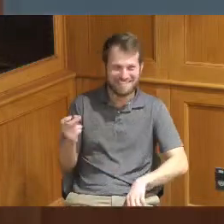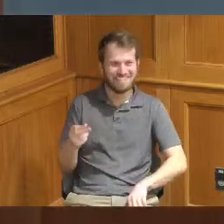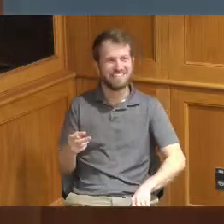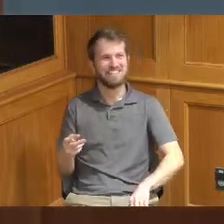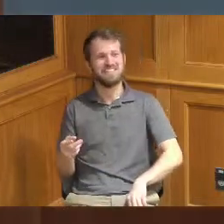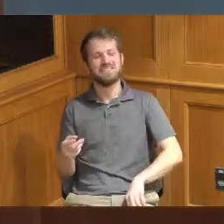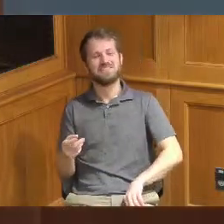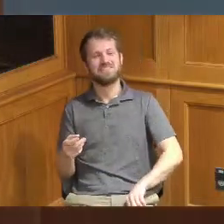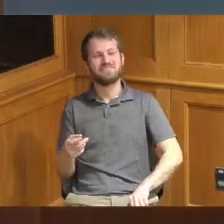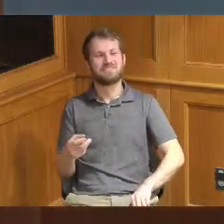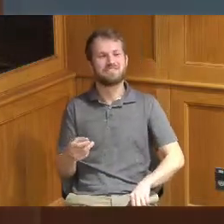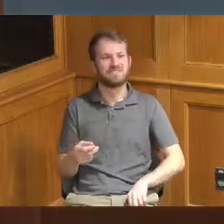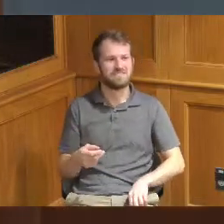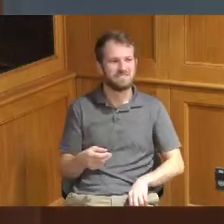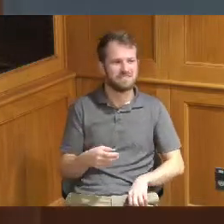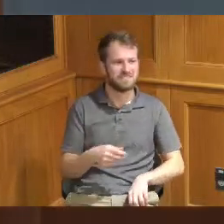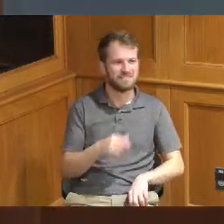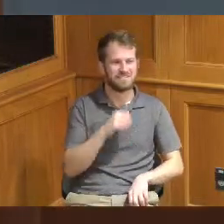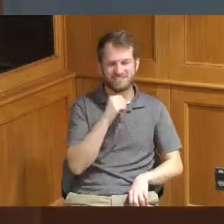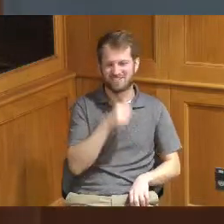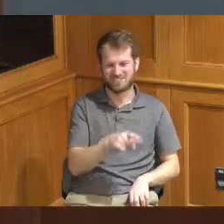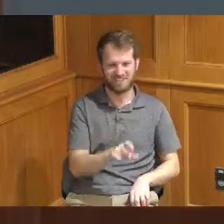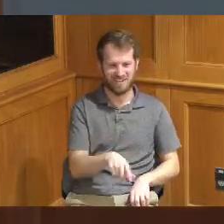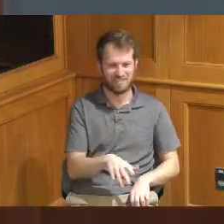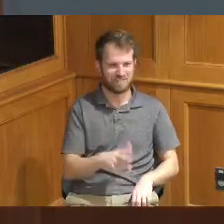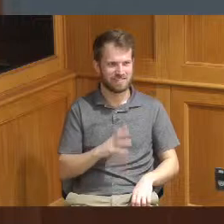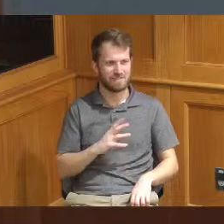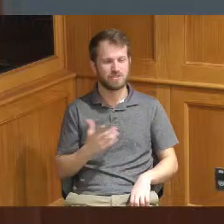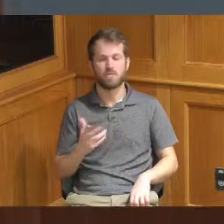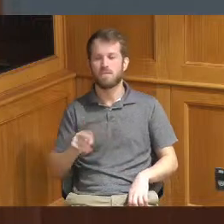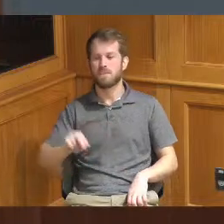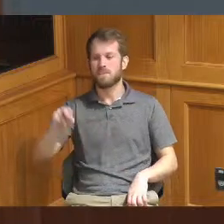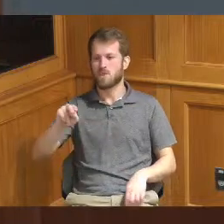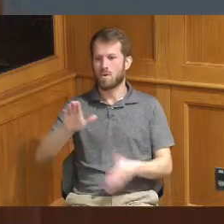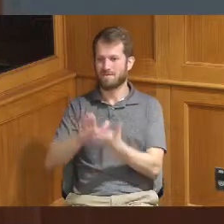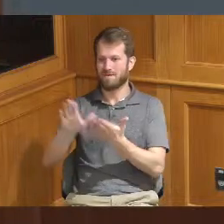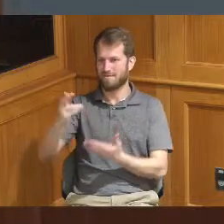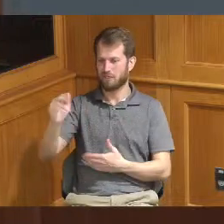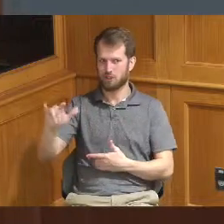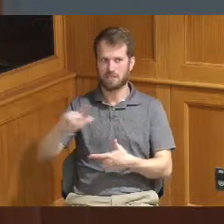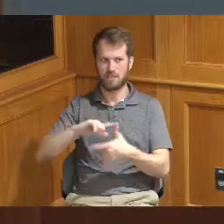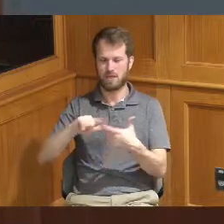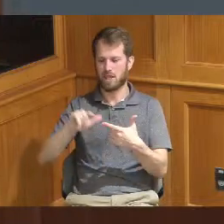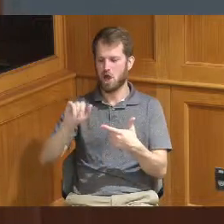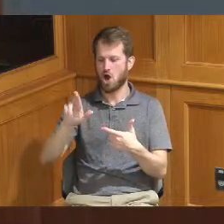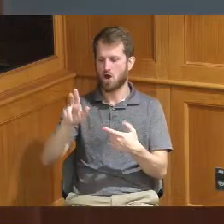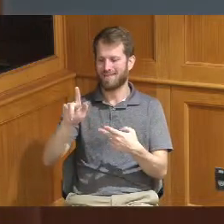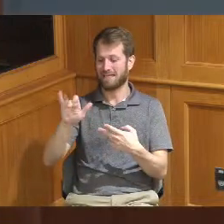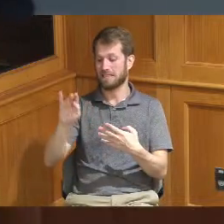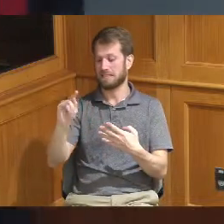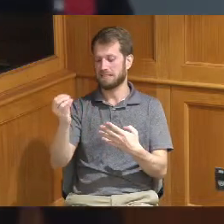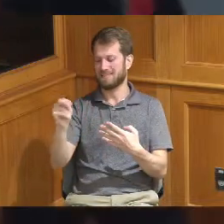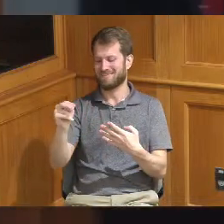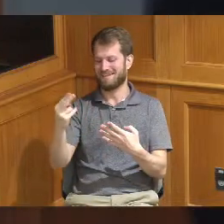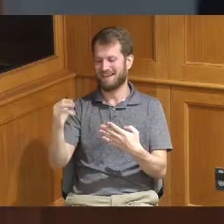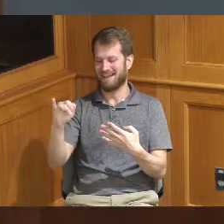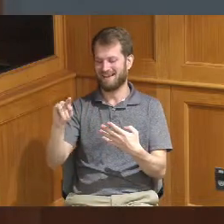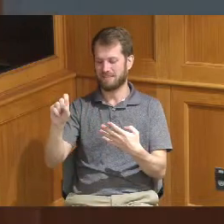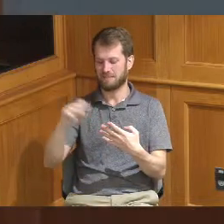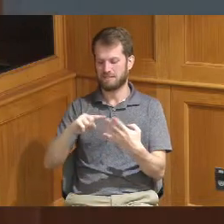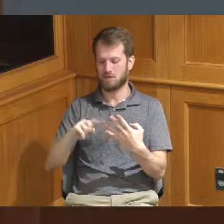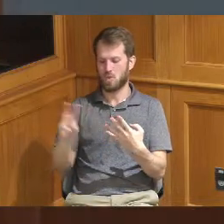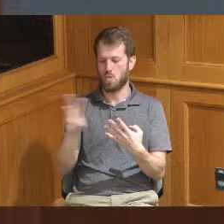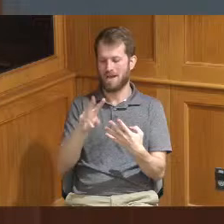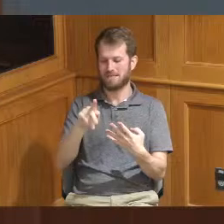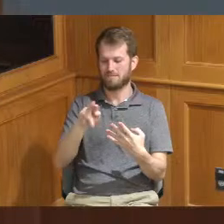Just a jurisdiction. We don't need the address. But No. So North College Hill, Arlington Heights, West Prince Hill, and